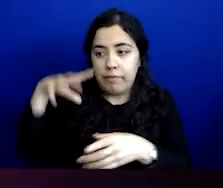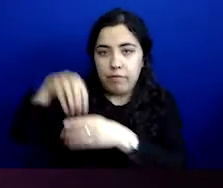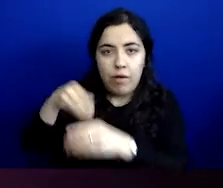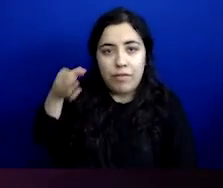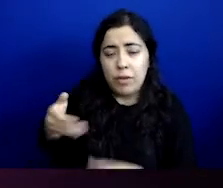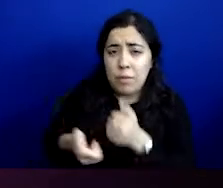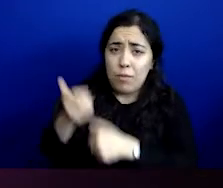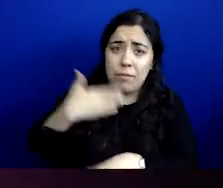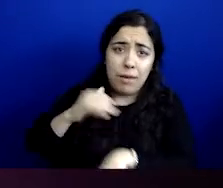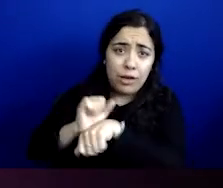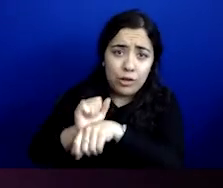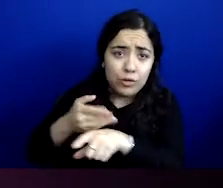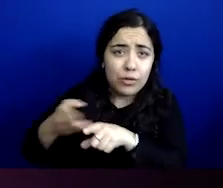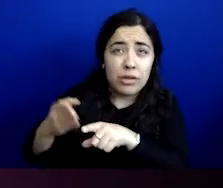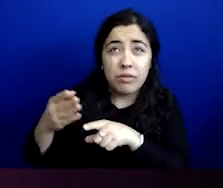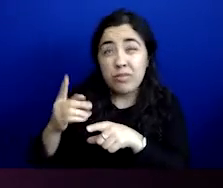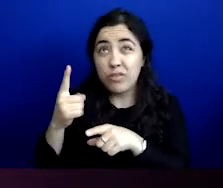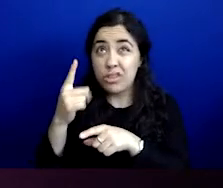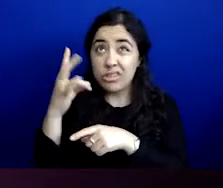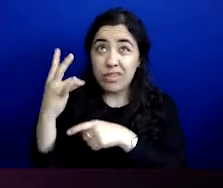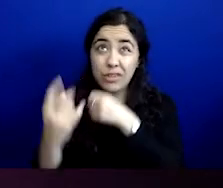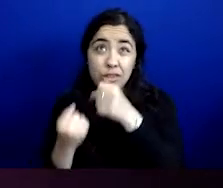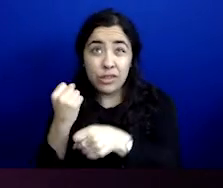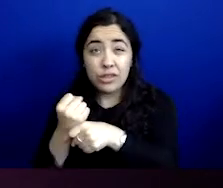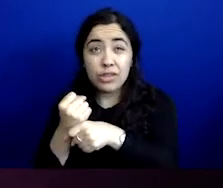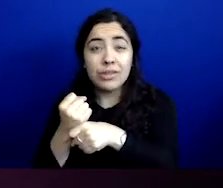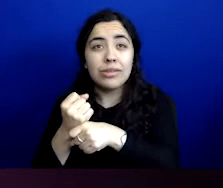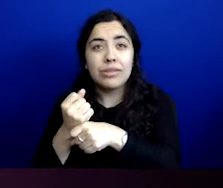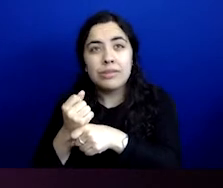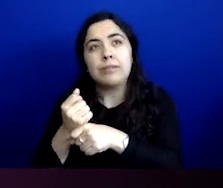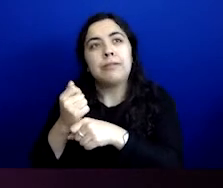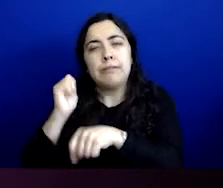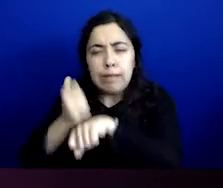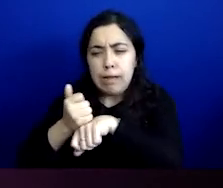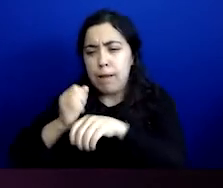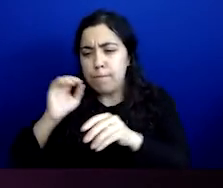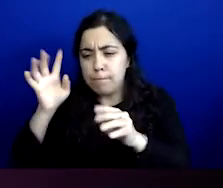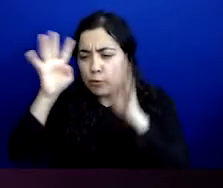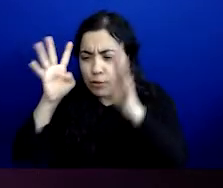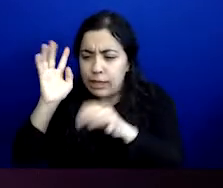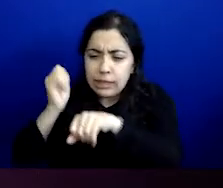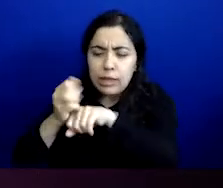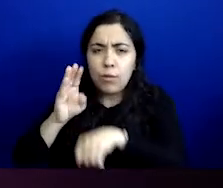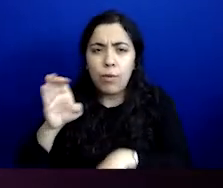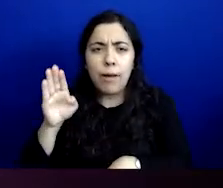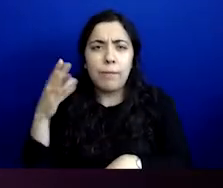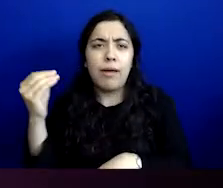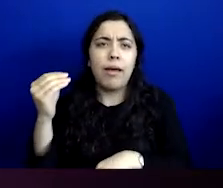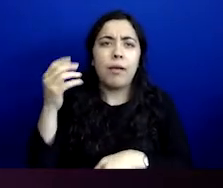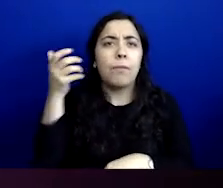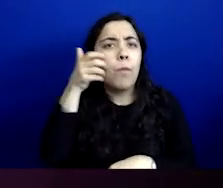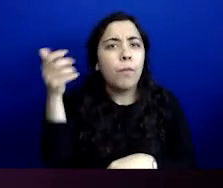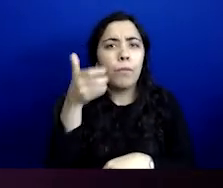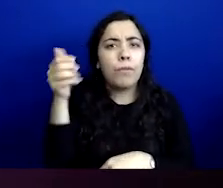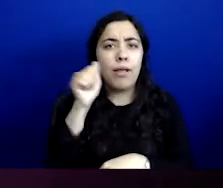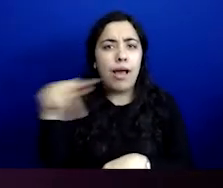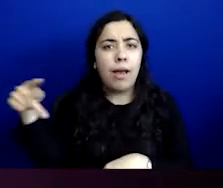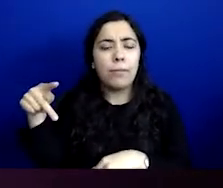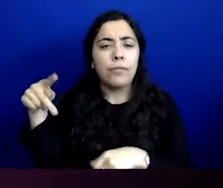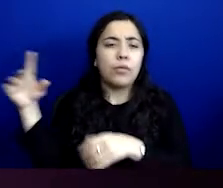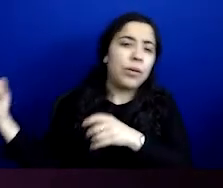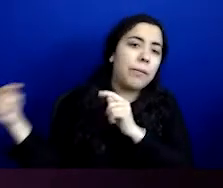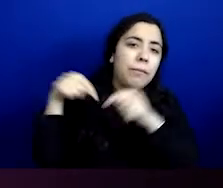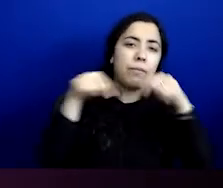my career, for the first 7 years or so, building web and mobile applications, both with React, React Native, even going back to Angular and